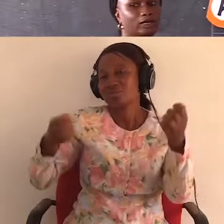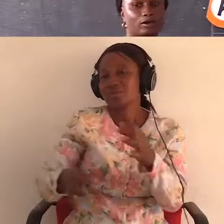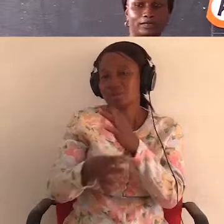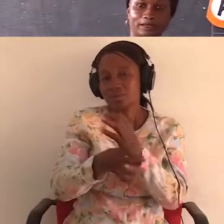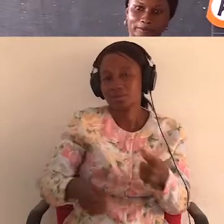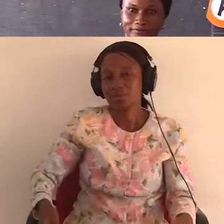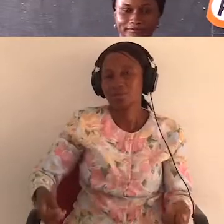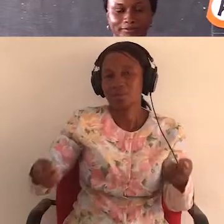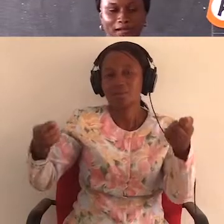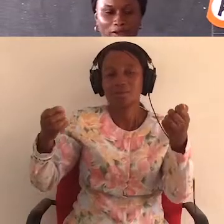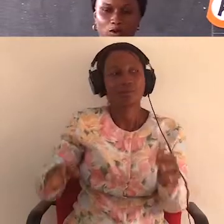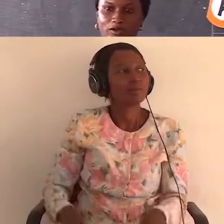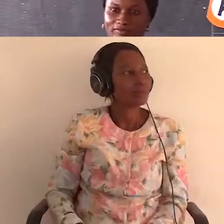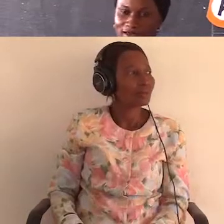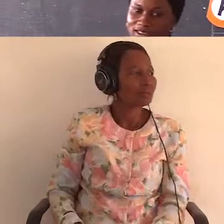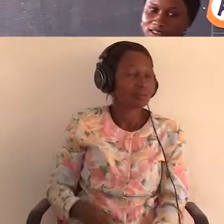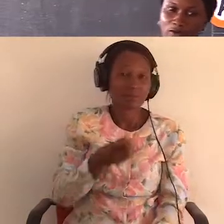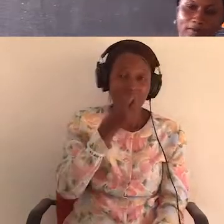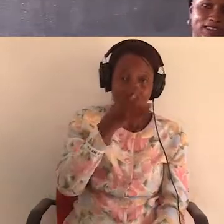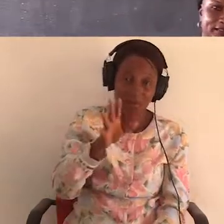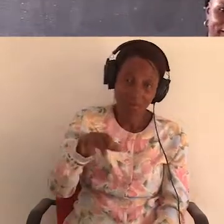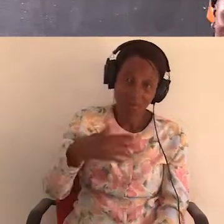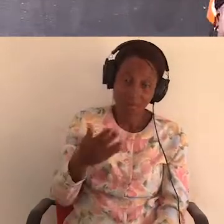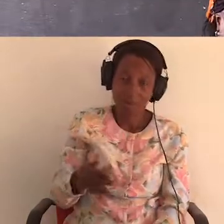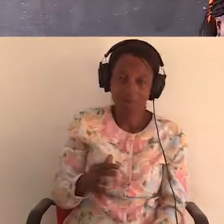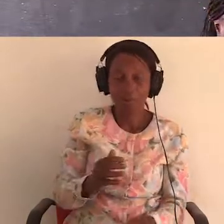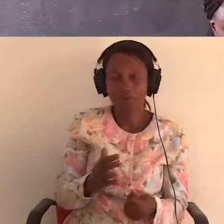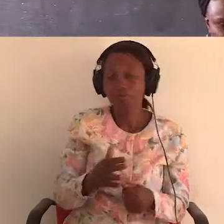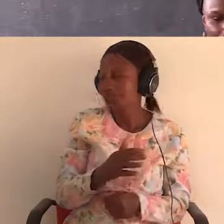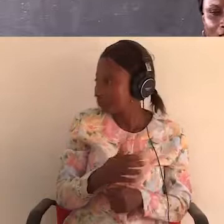Da teko bajawi. Pumaku coronavirus a chikome a chi real.